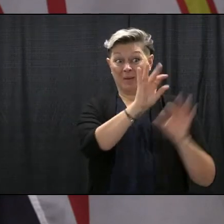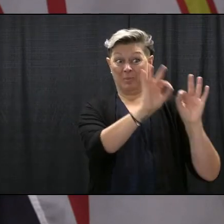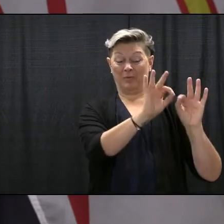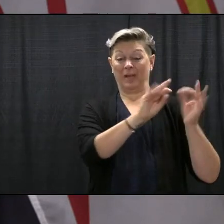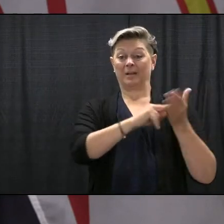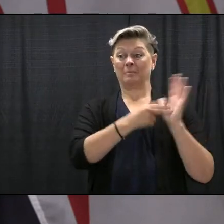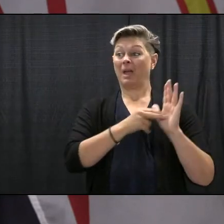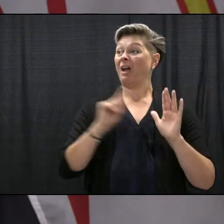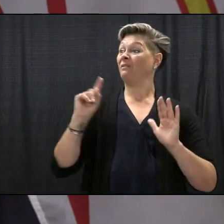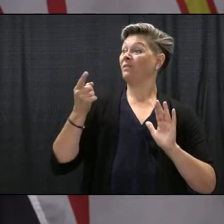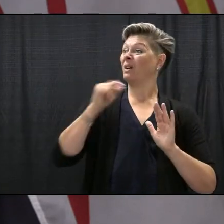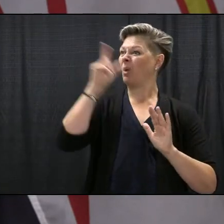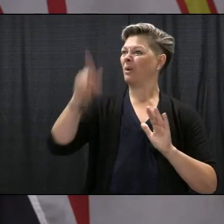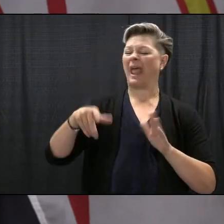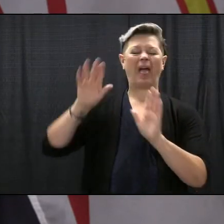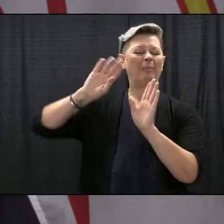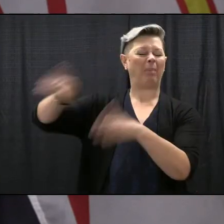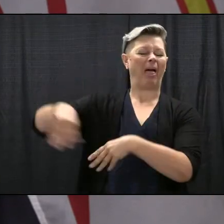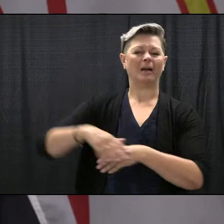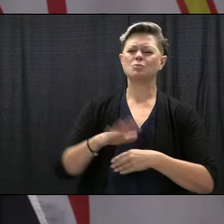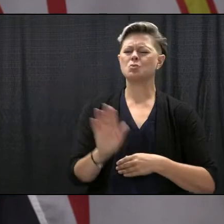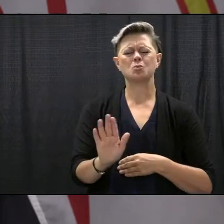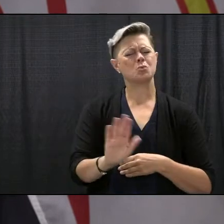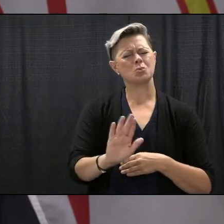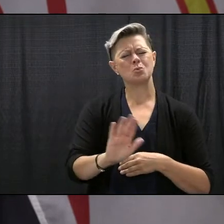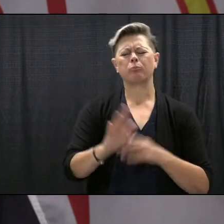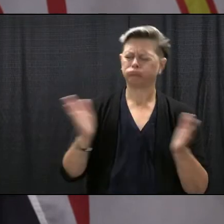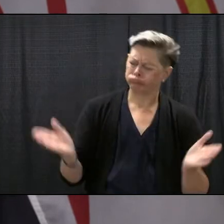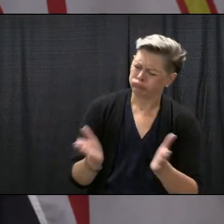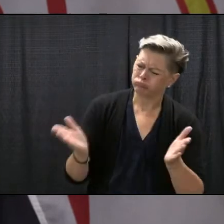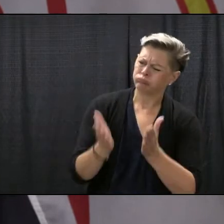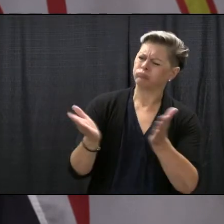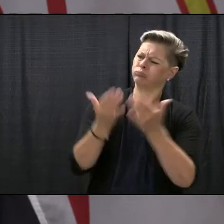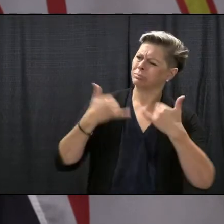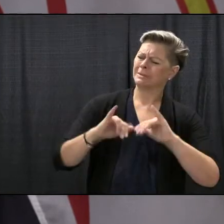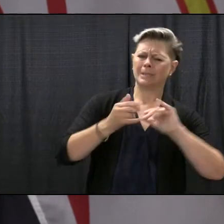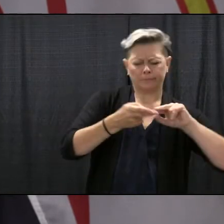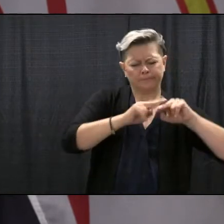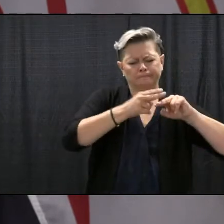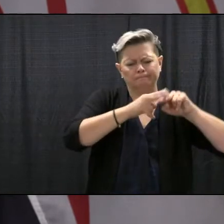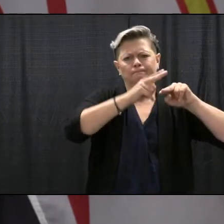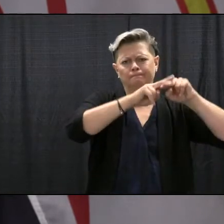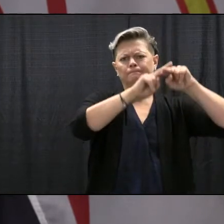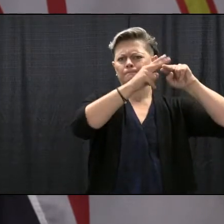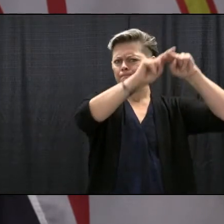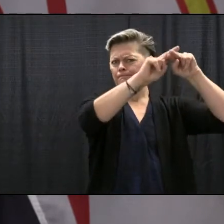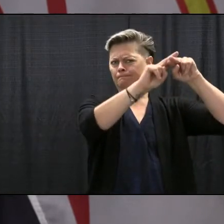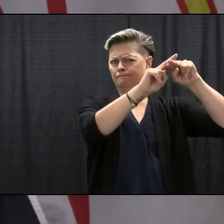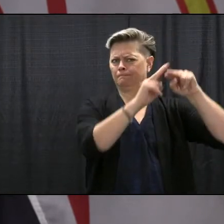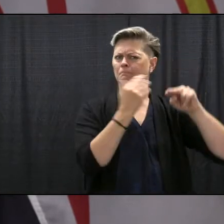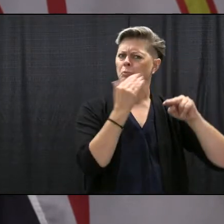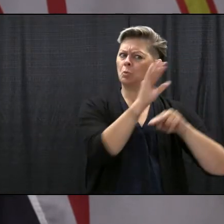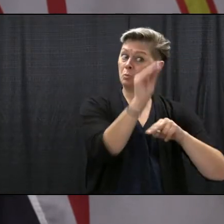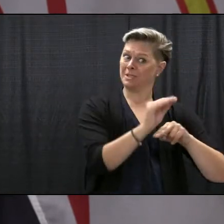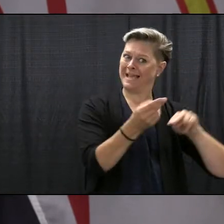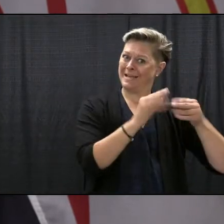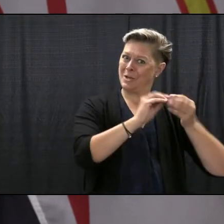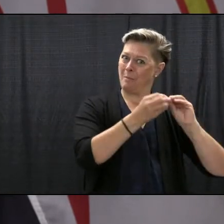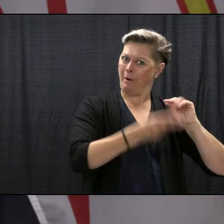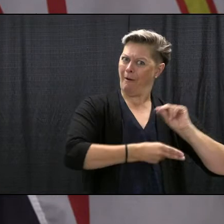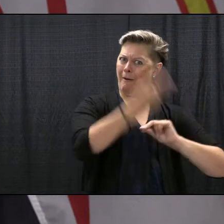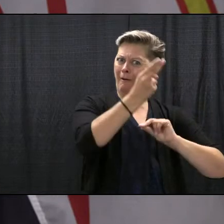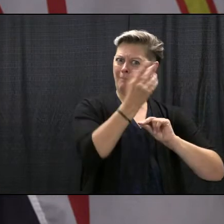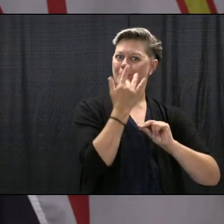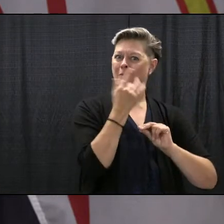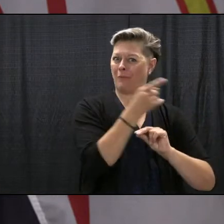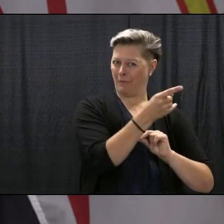should stop getting their first doses. We would still encourage people to get out there, get their first dose. The higher the percentage or the